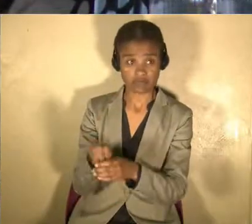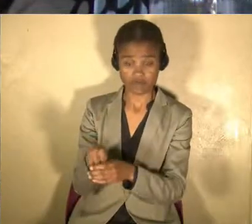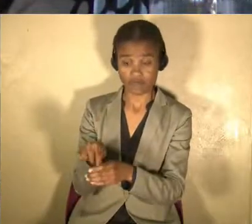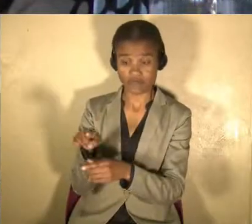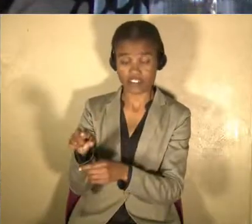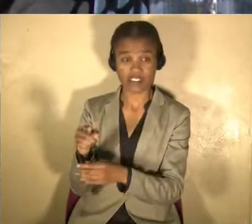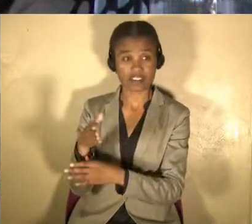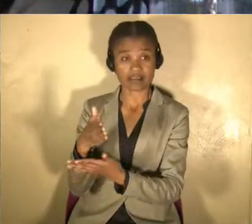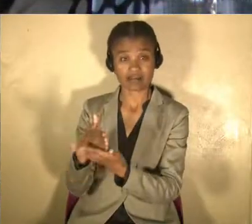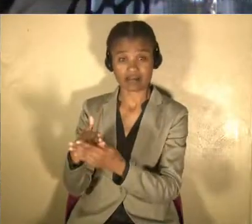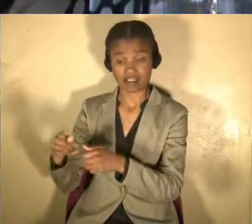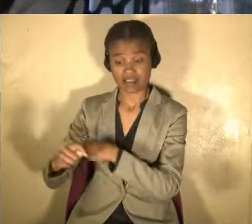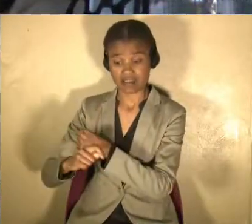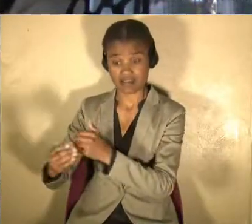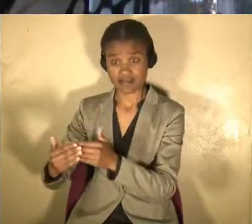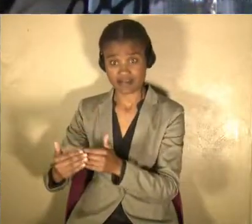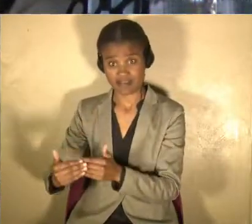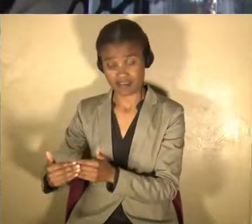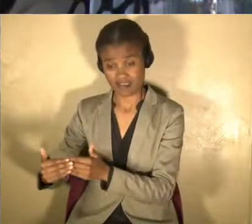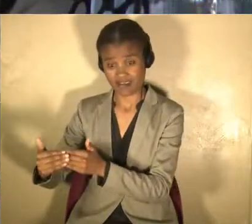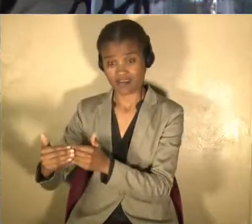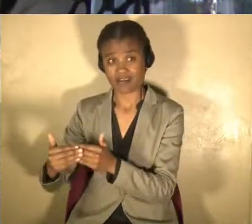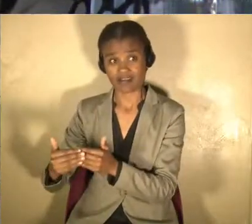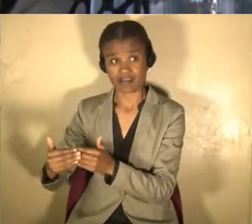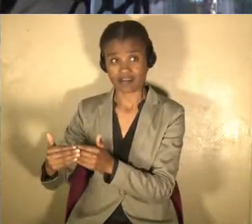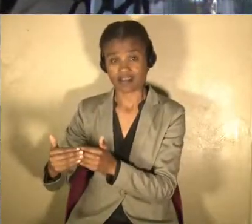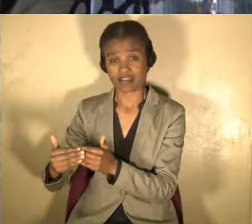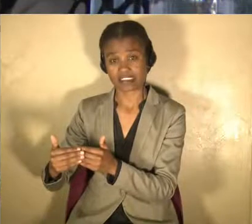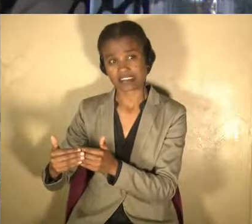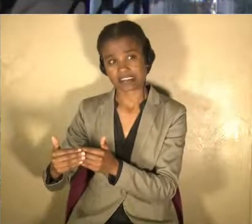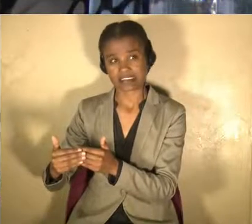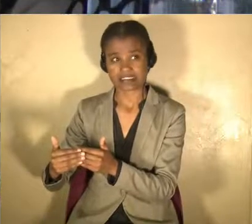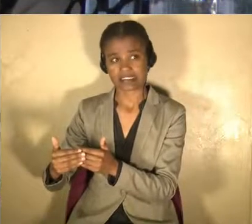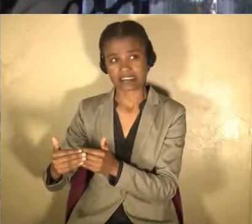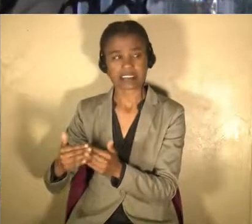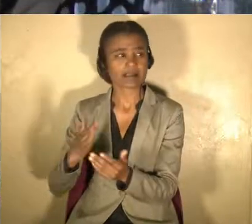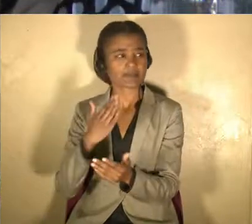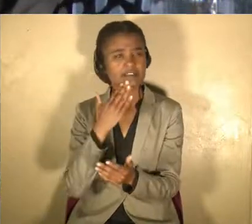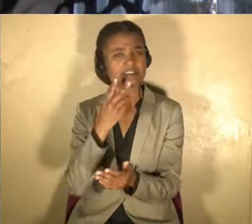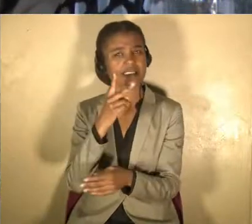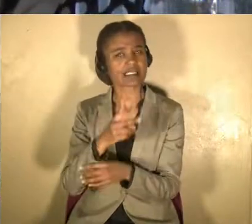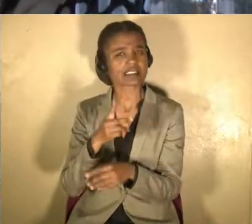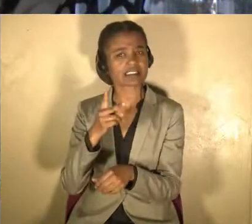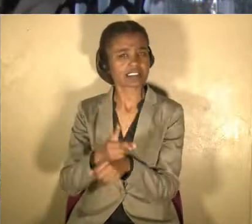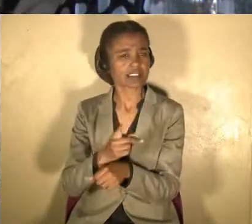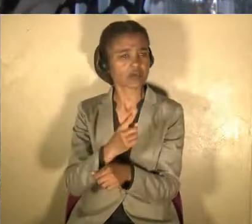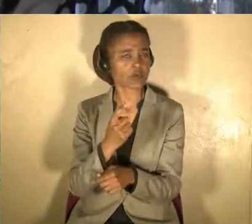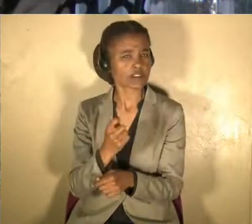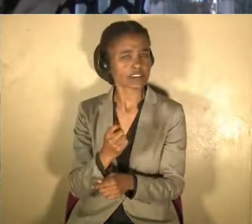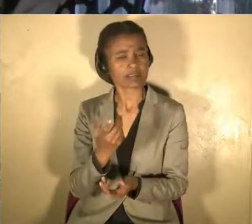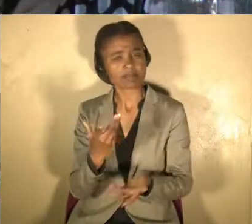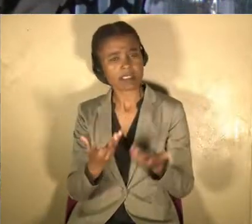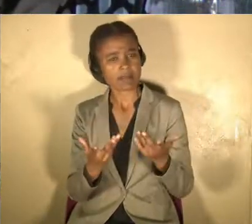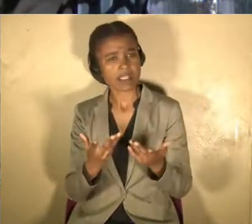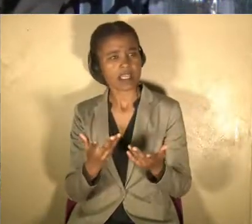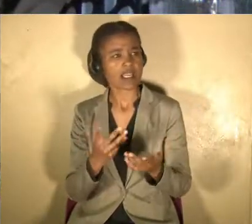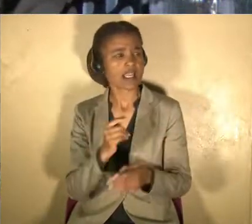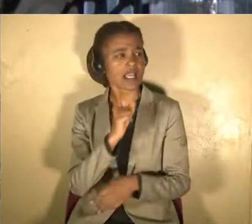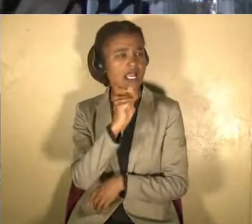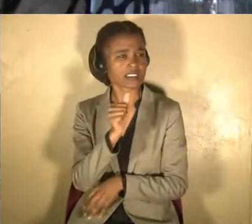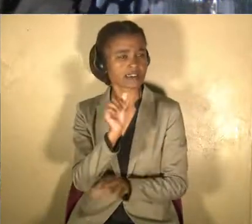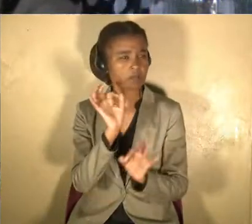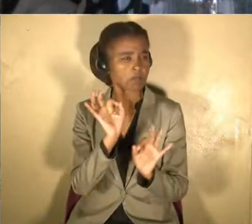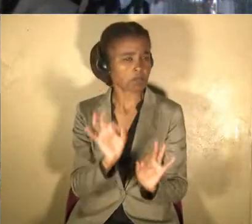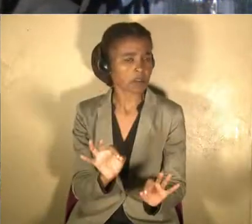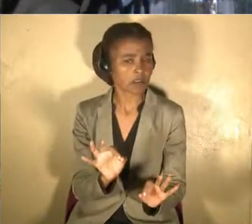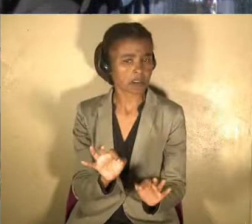can get a clarification with regard to that question so that I give an answer a straight man. Thanks.